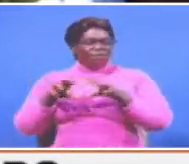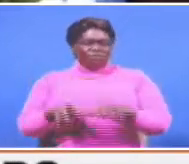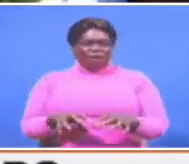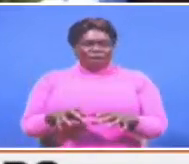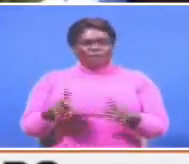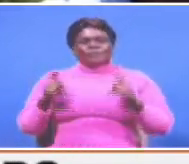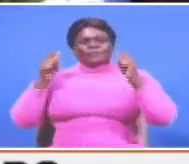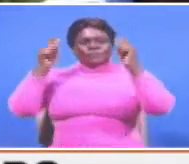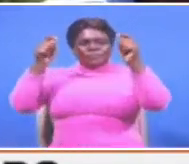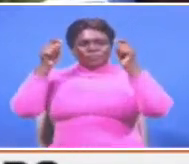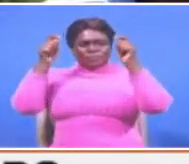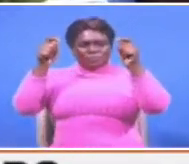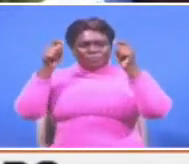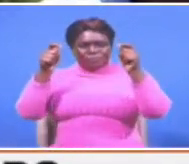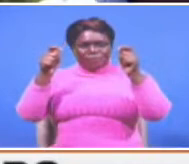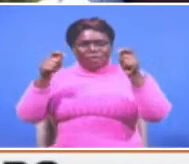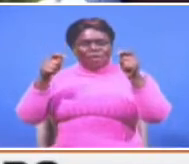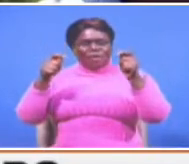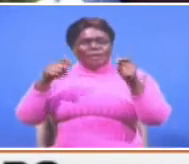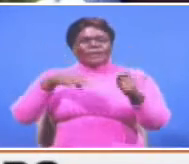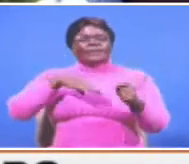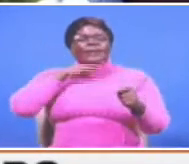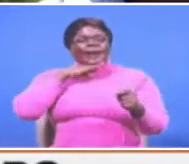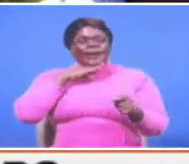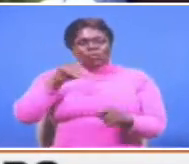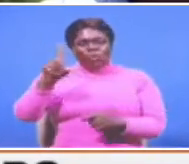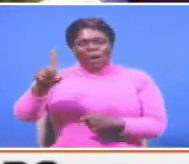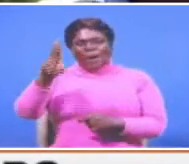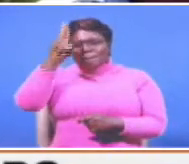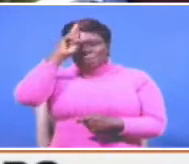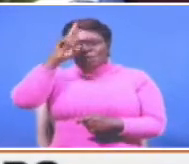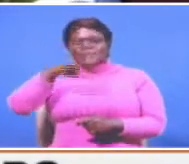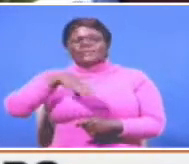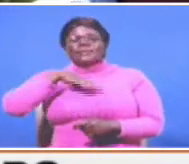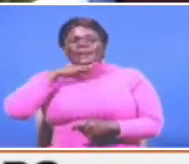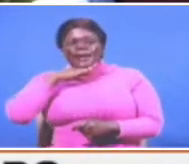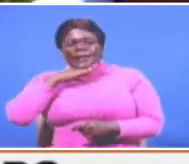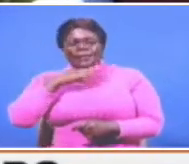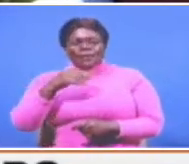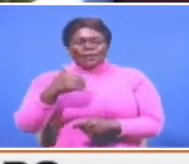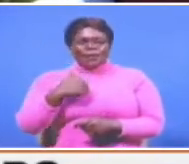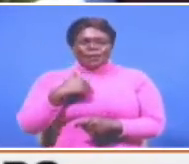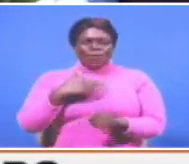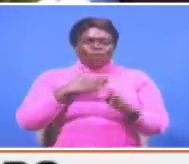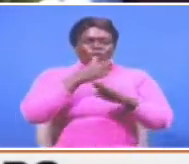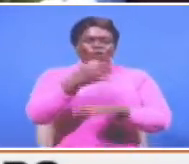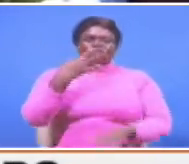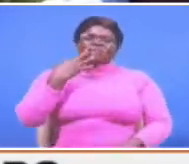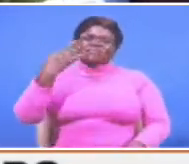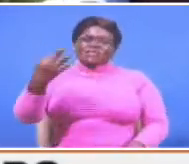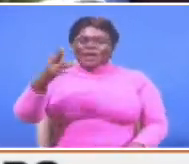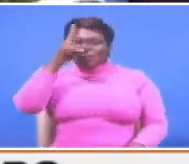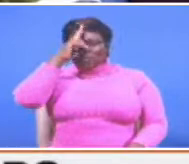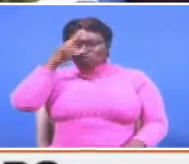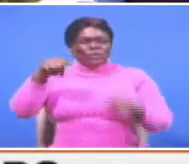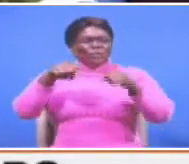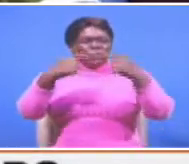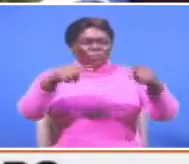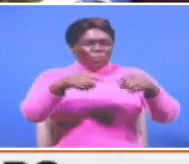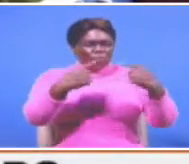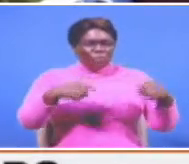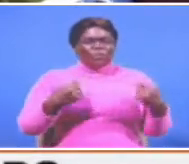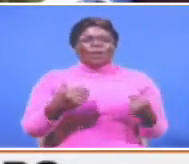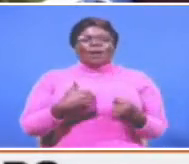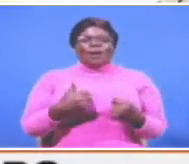those demonstrations. We have lost an officer because of that. We have over 300 police officers who've